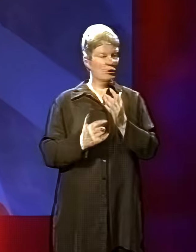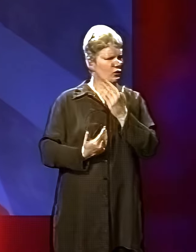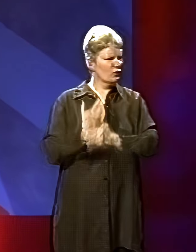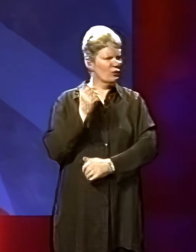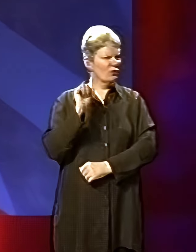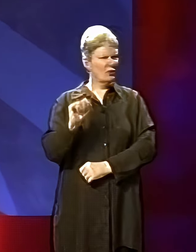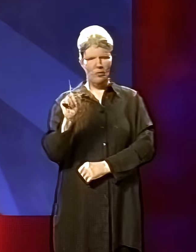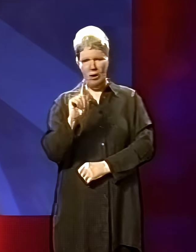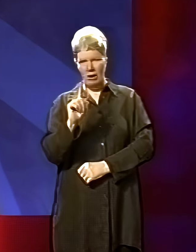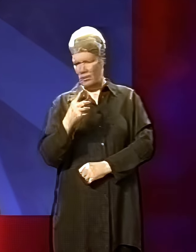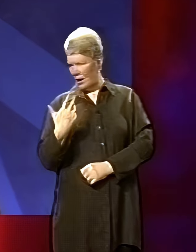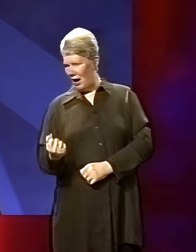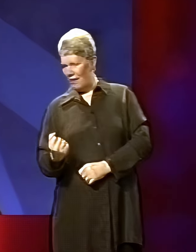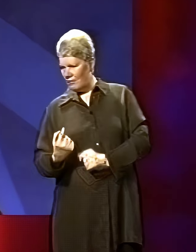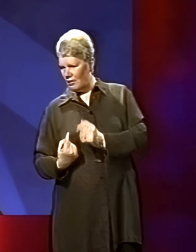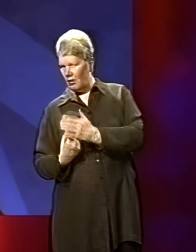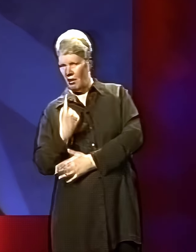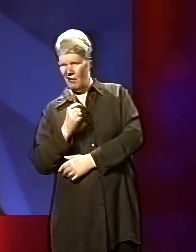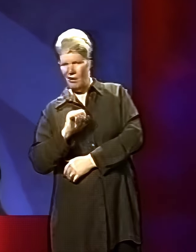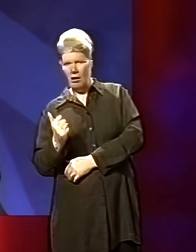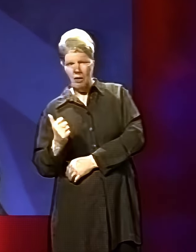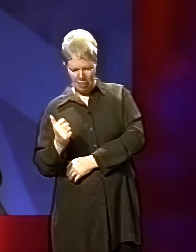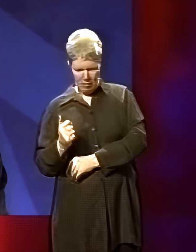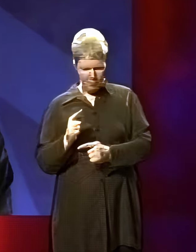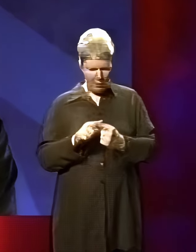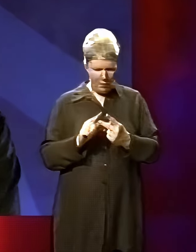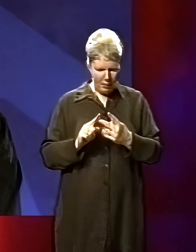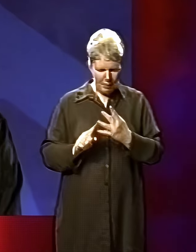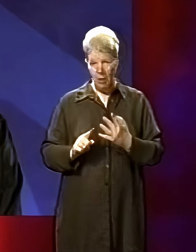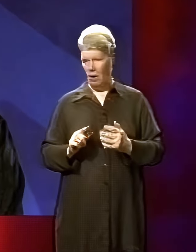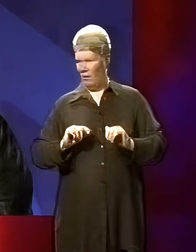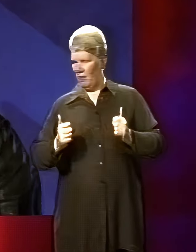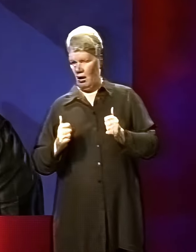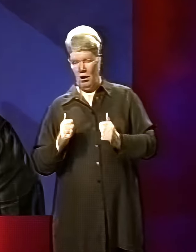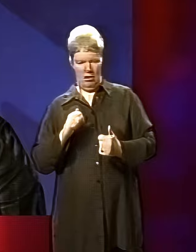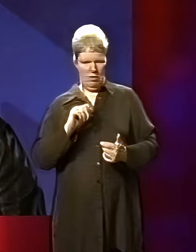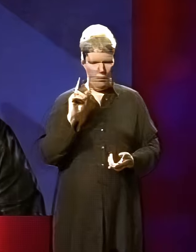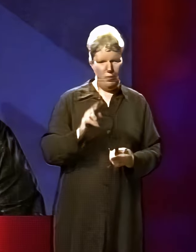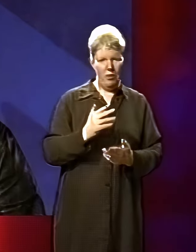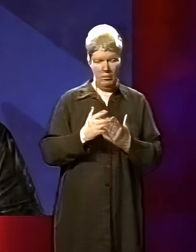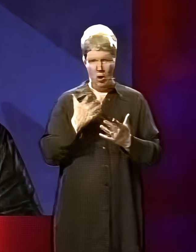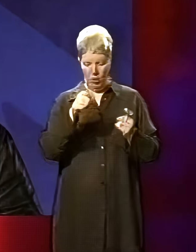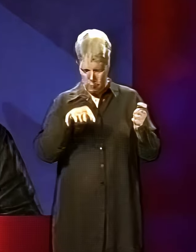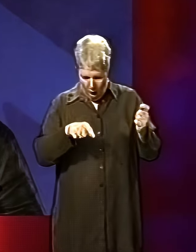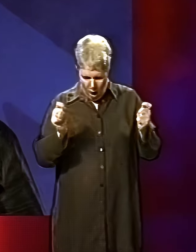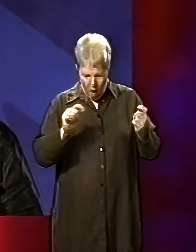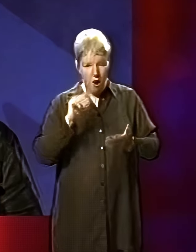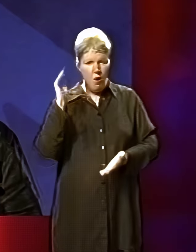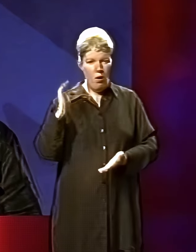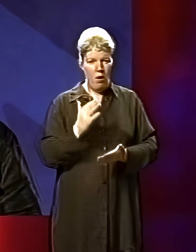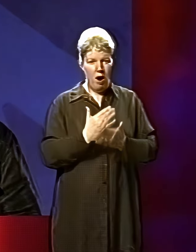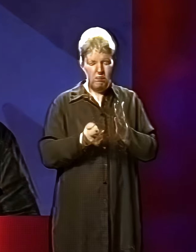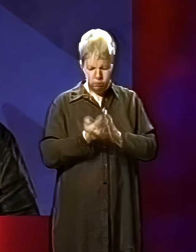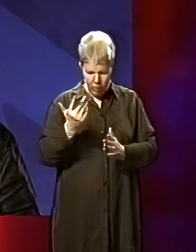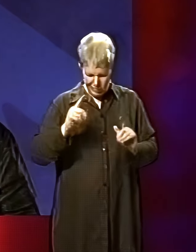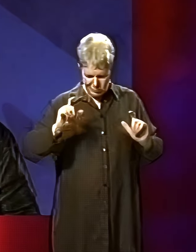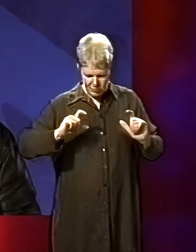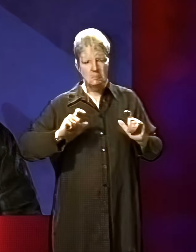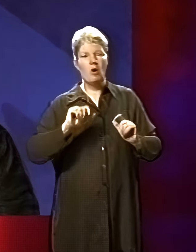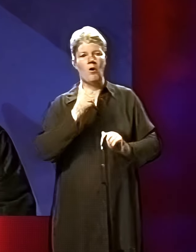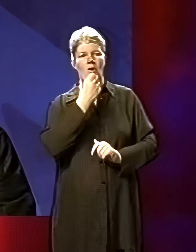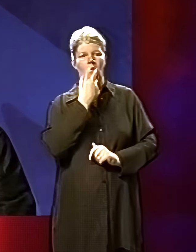don't, half-price Minolta Dimage 7i digital camera. Many of you saw it in the newspaper ads for the Argos sale. Problem